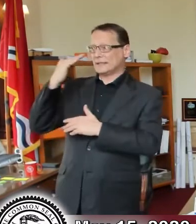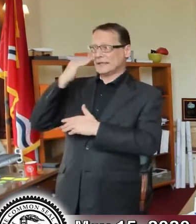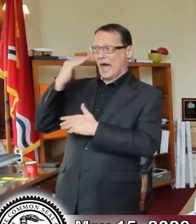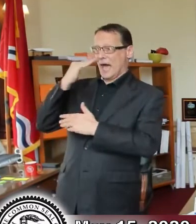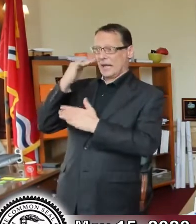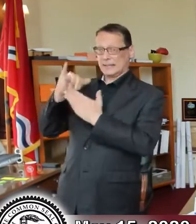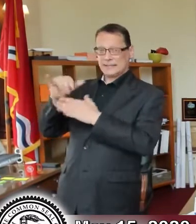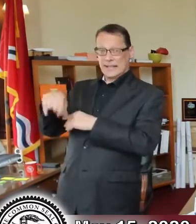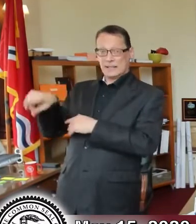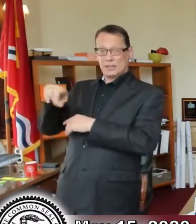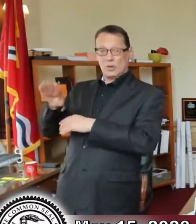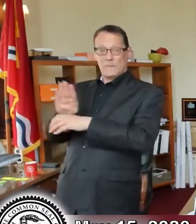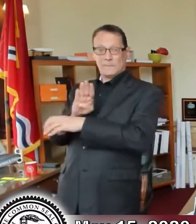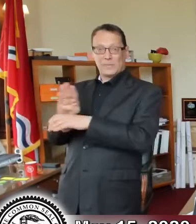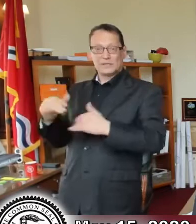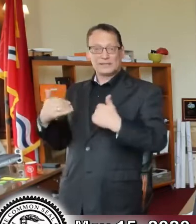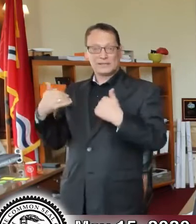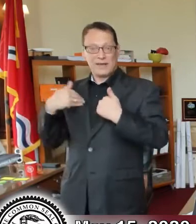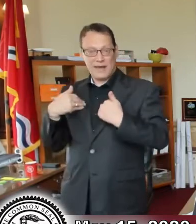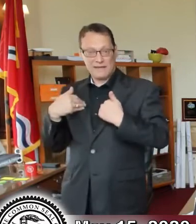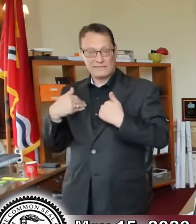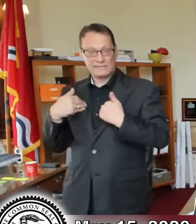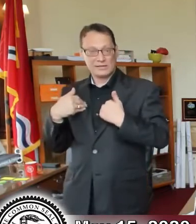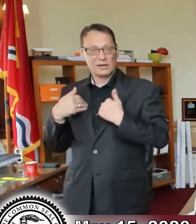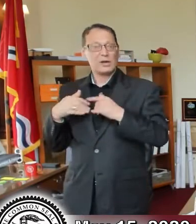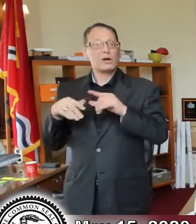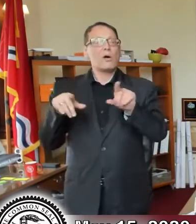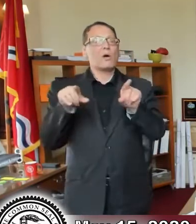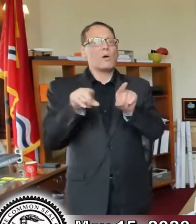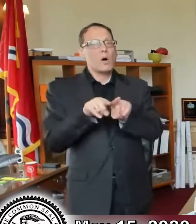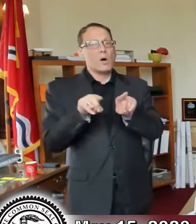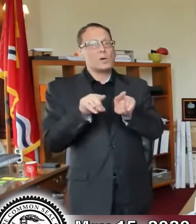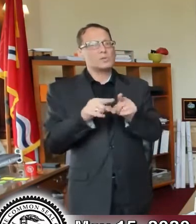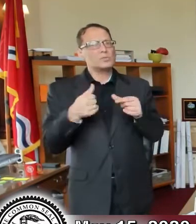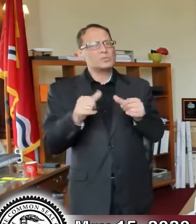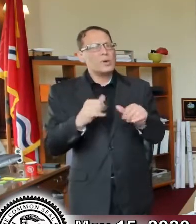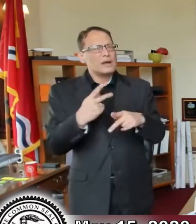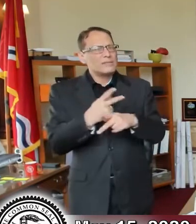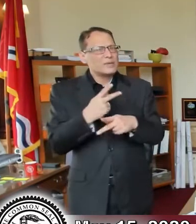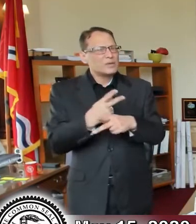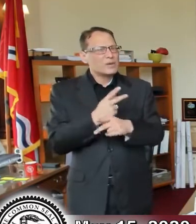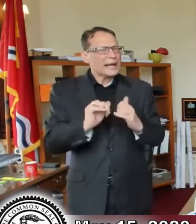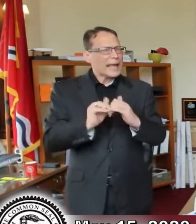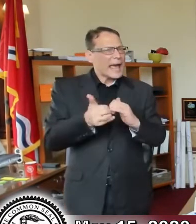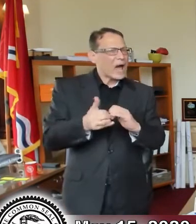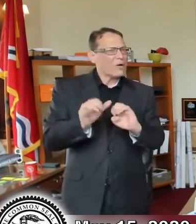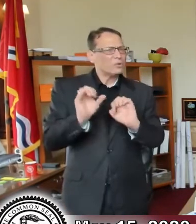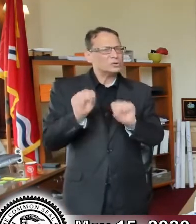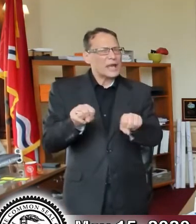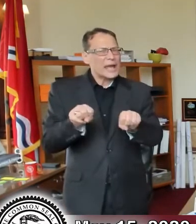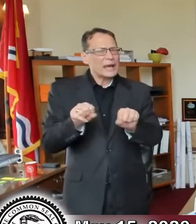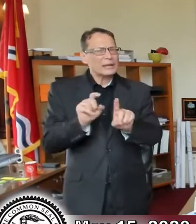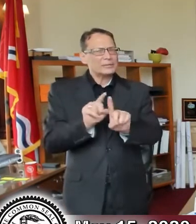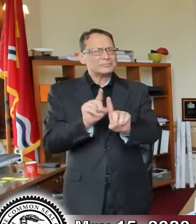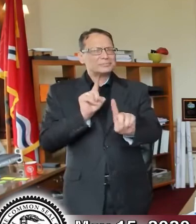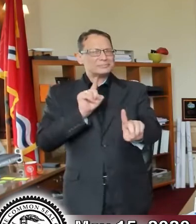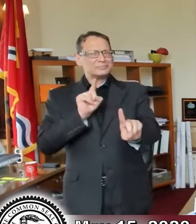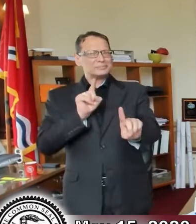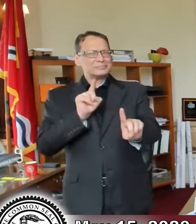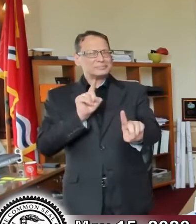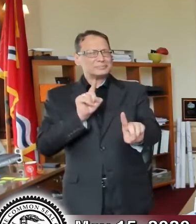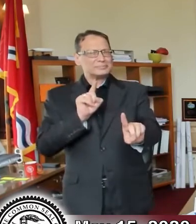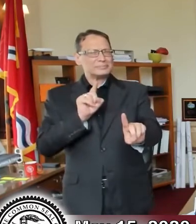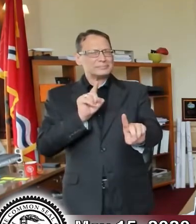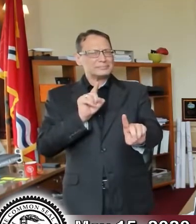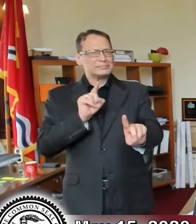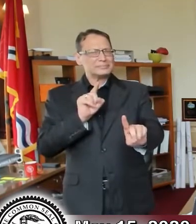those businesses have, as well as trying to figure out how they can maintain social distancing